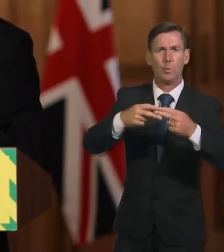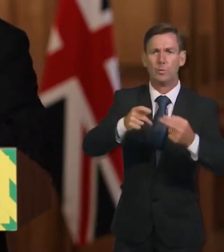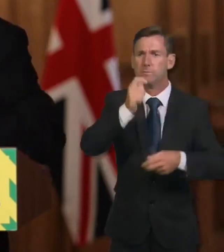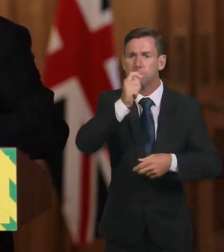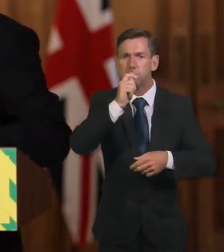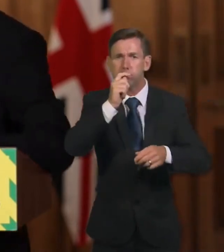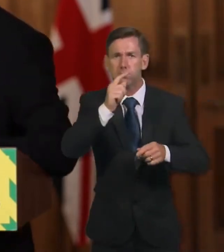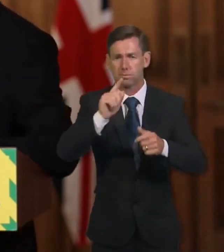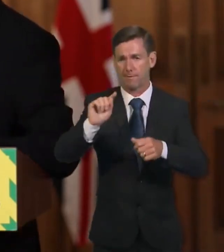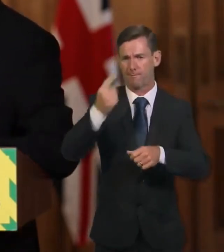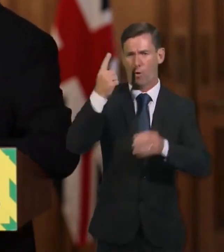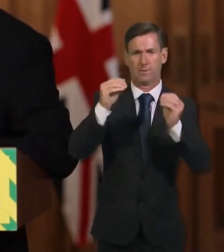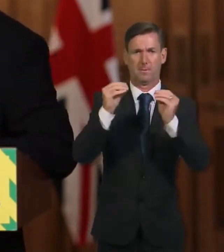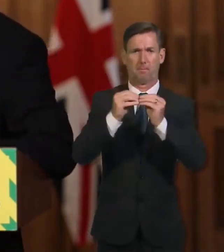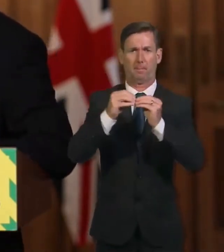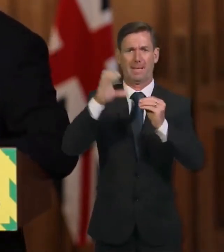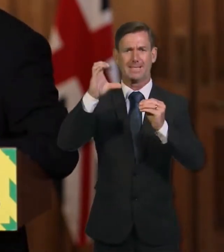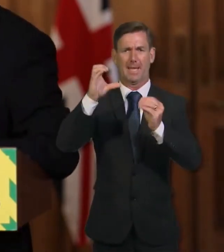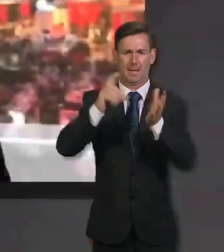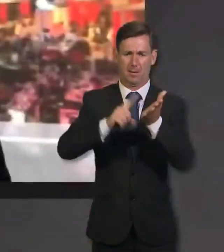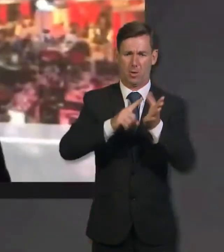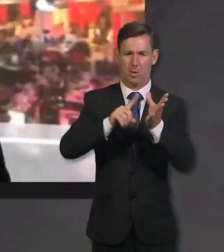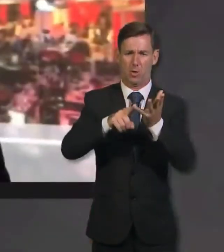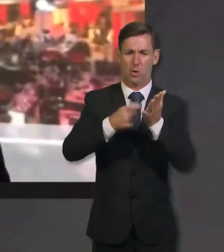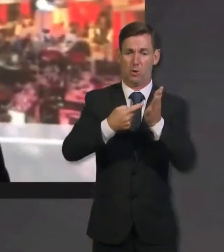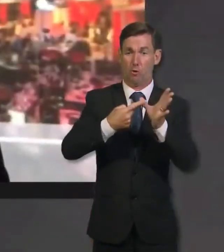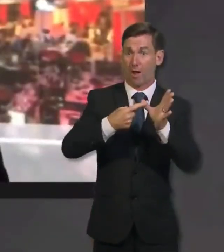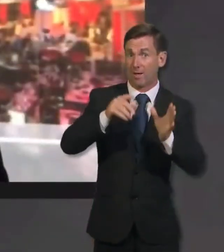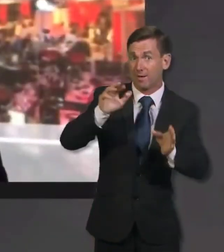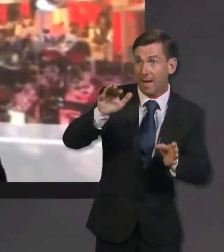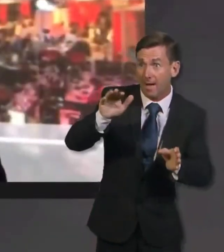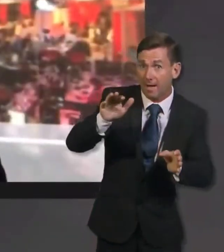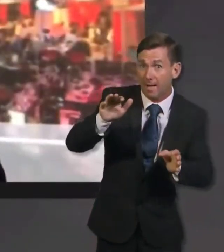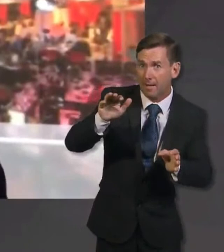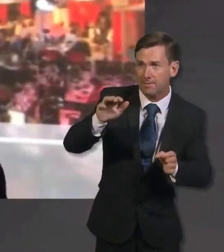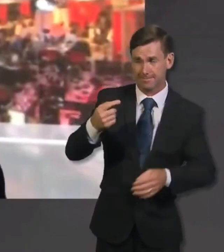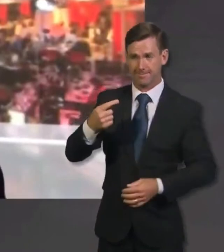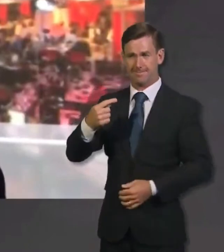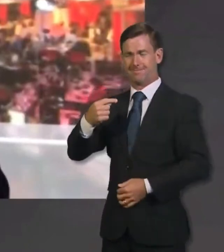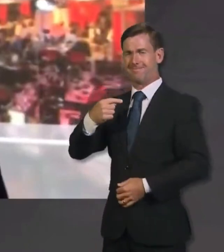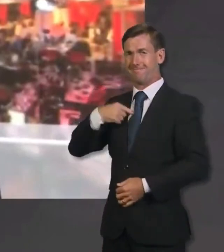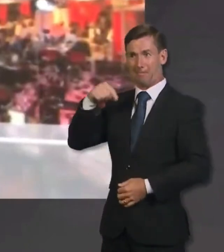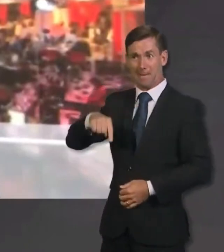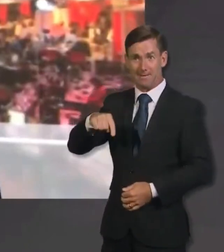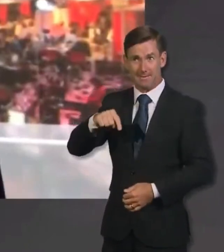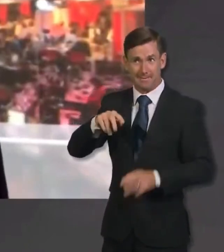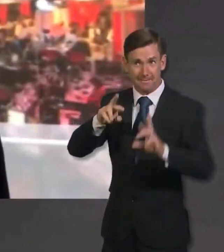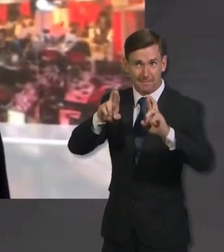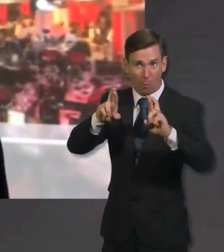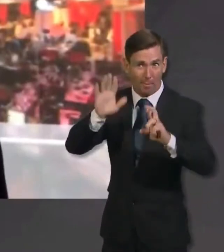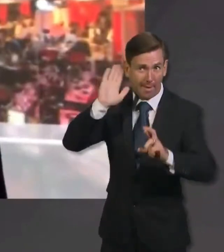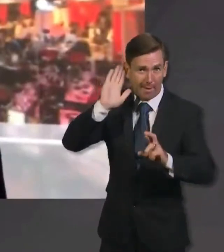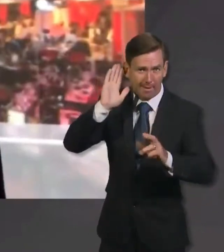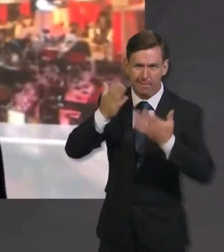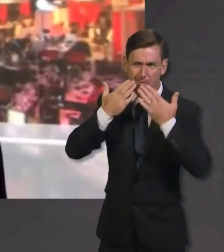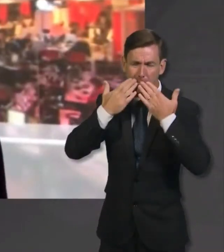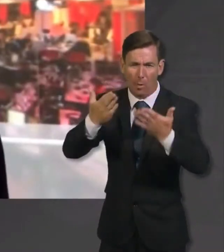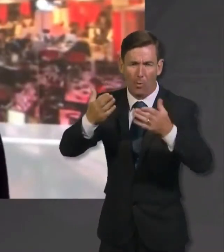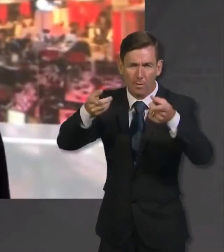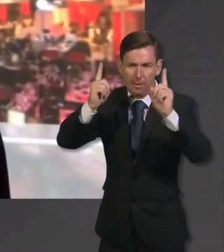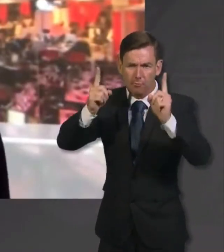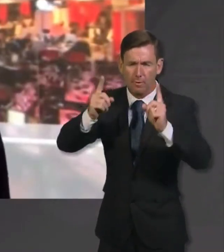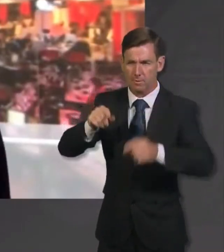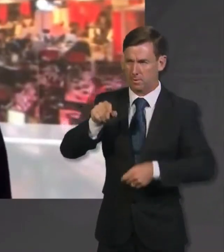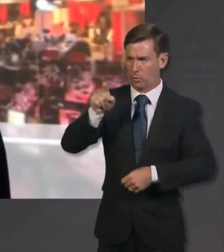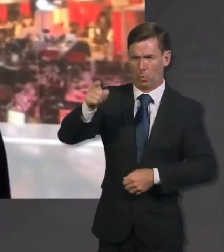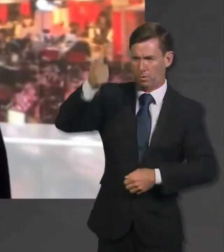Laura, are you there? I am. Hopefully you can hear me. Thank you very much, Secretary of State. You're announcing a lot of reopenings today,